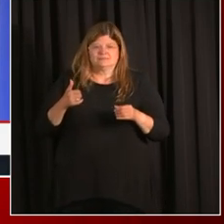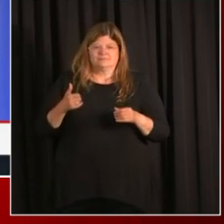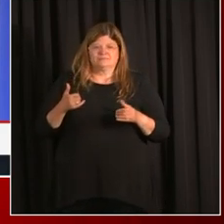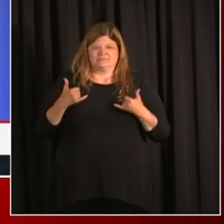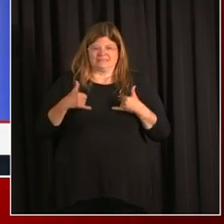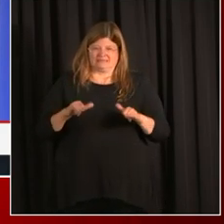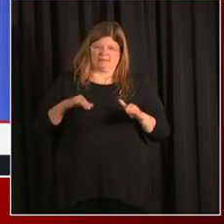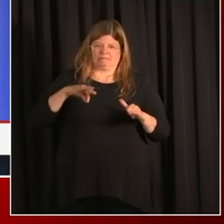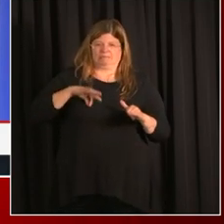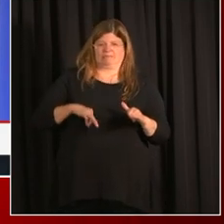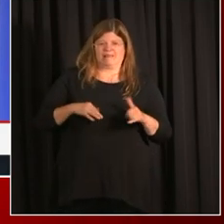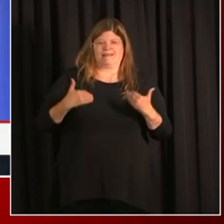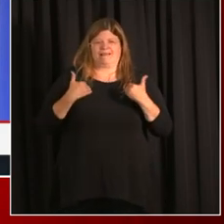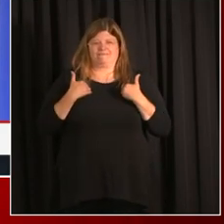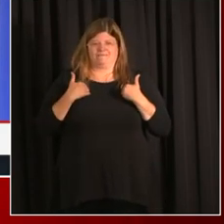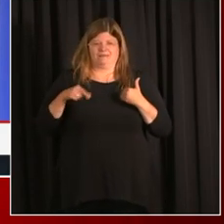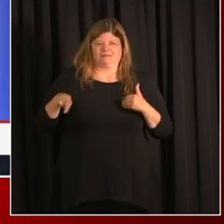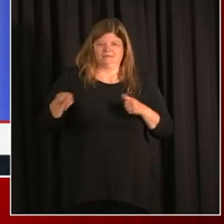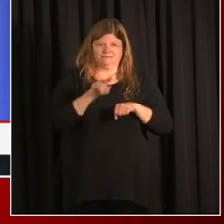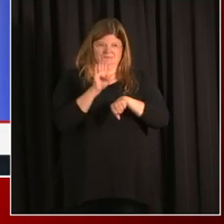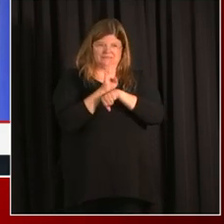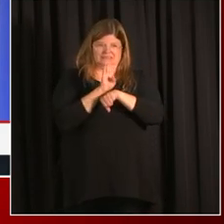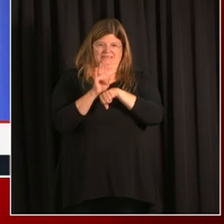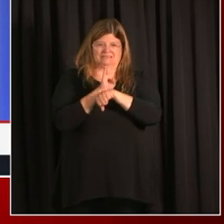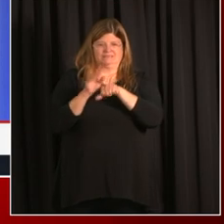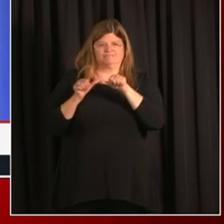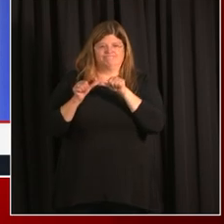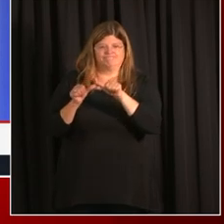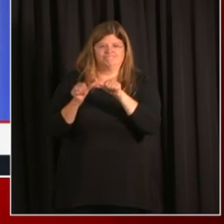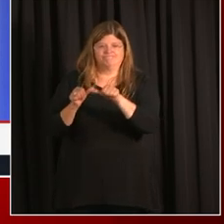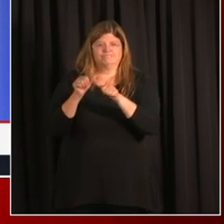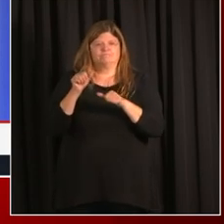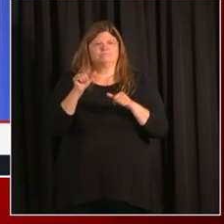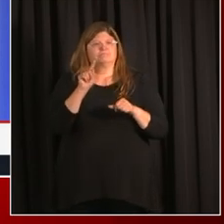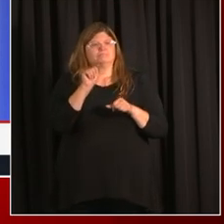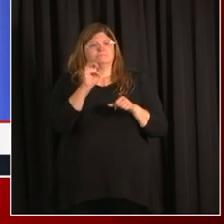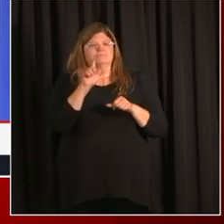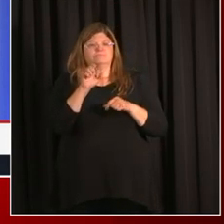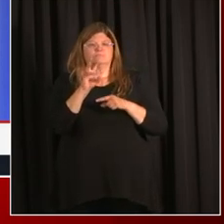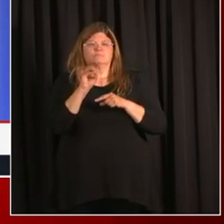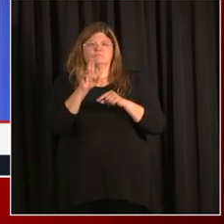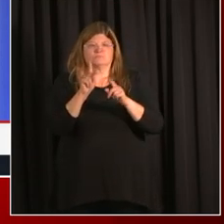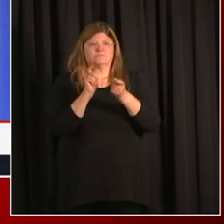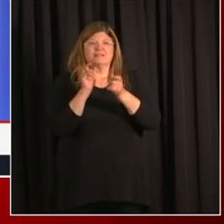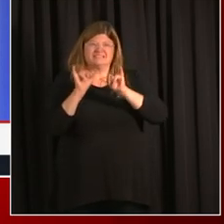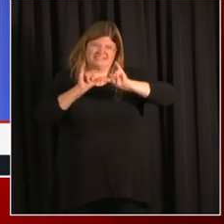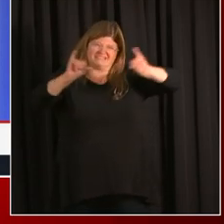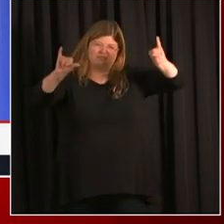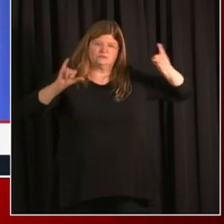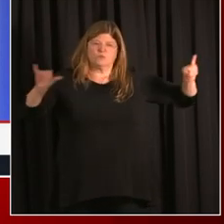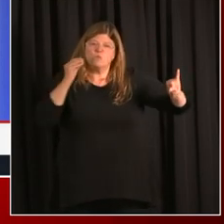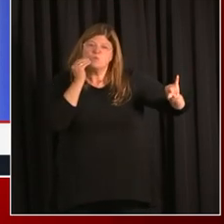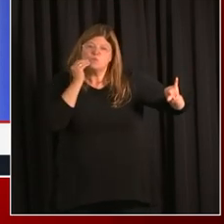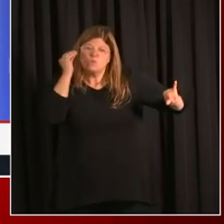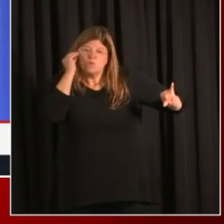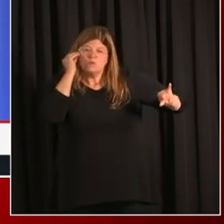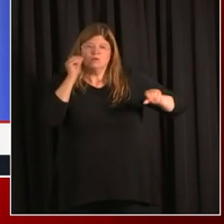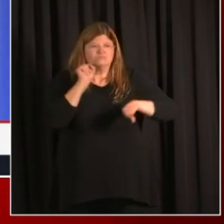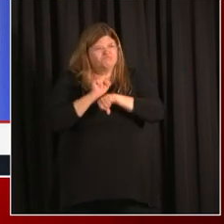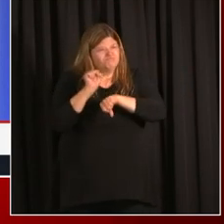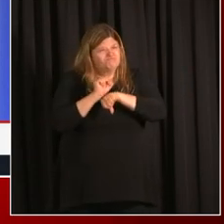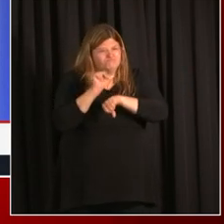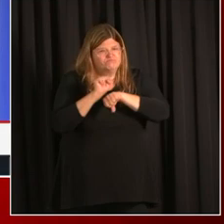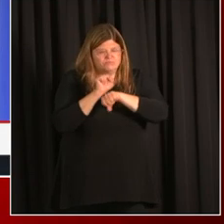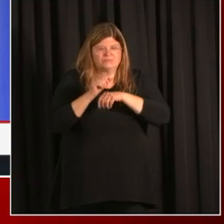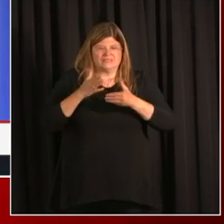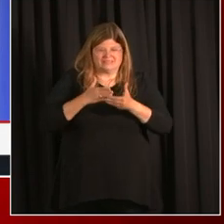advantage of having those businesses remain in a telework posture for as long as possible. We have done that with the District of